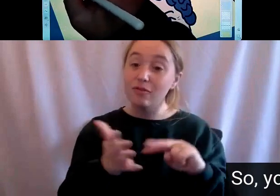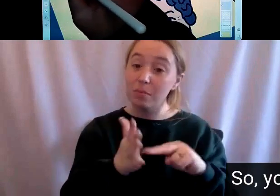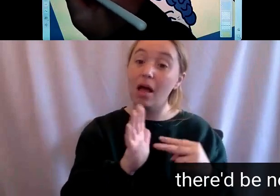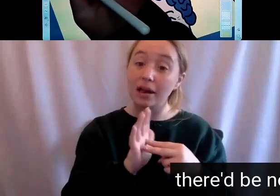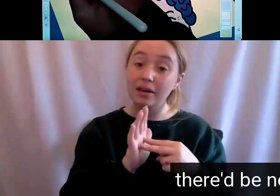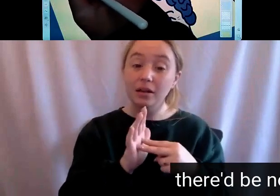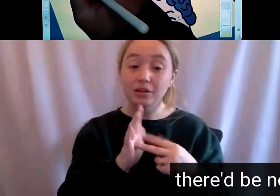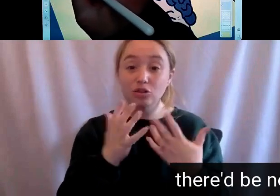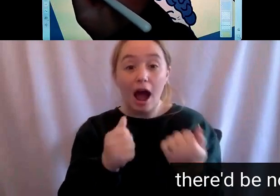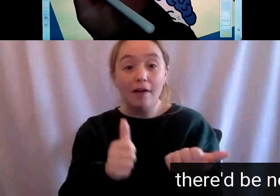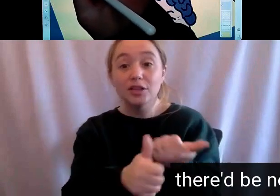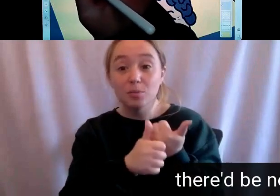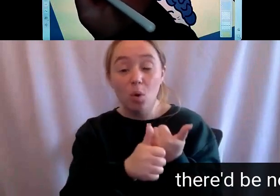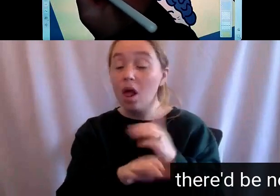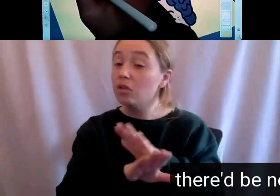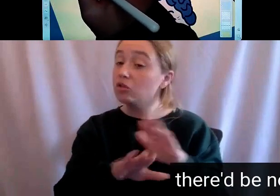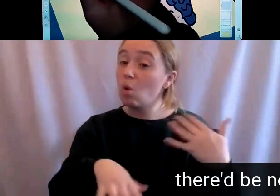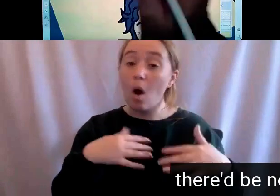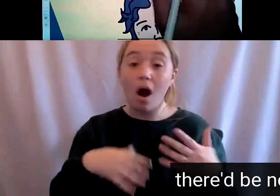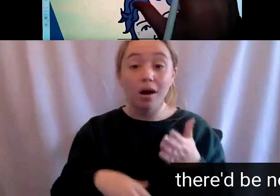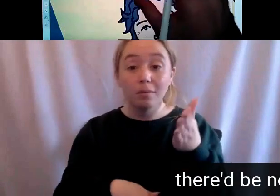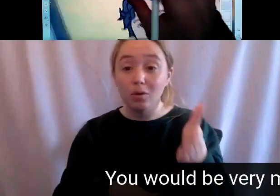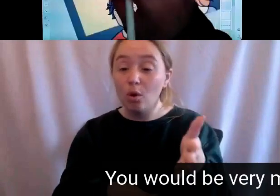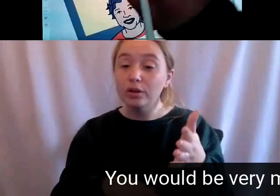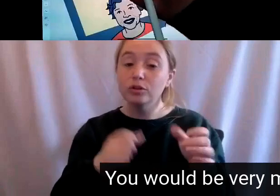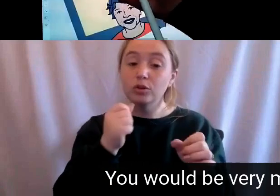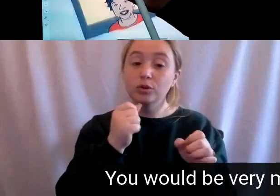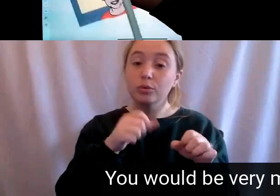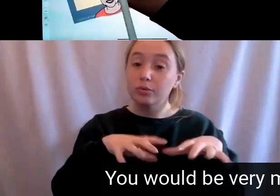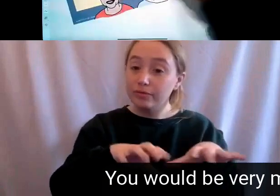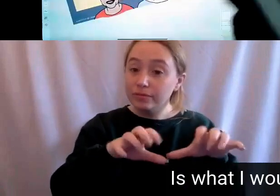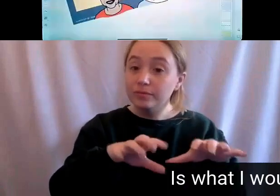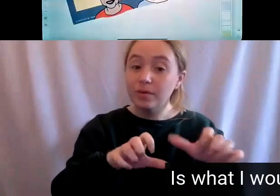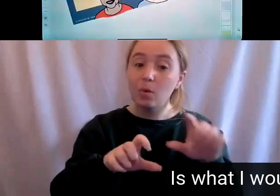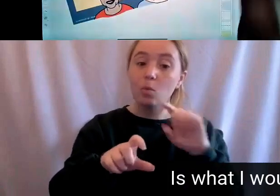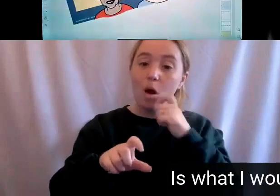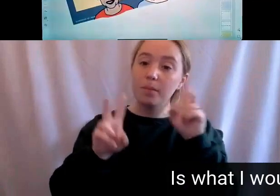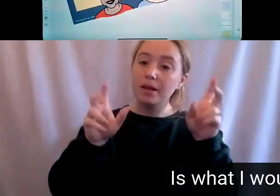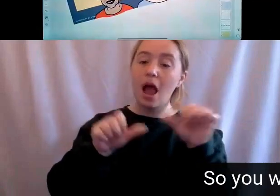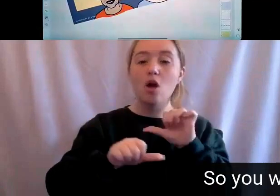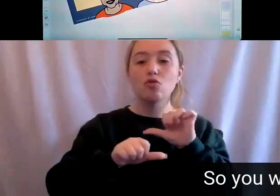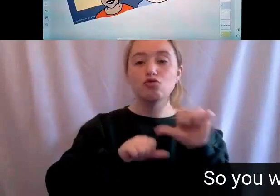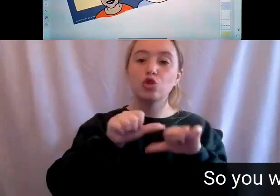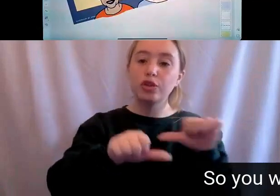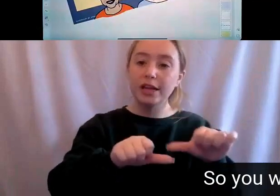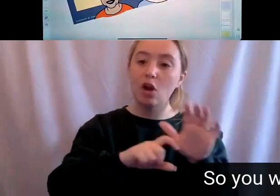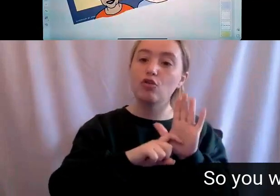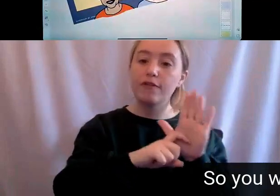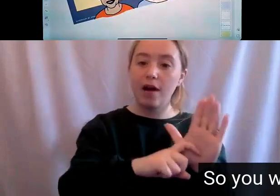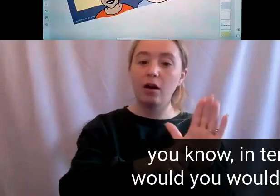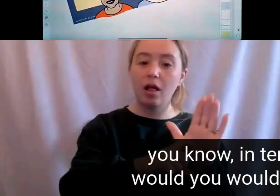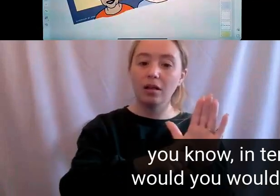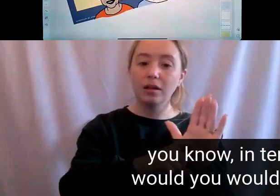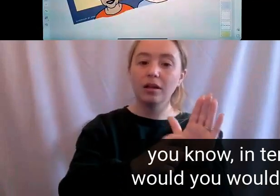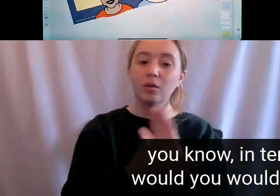there'd be no harm in that. You would be very much a routine referral. is what I would say though. So you would